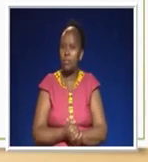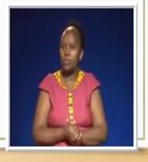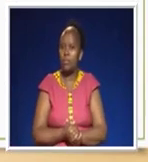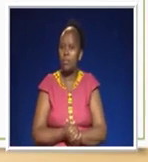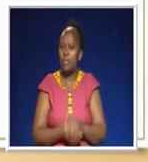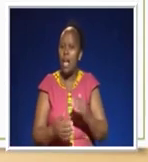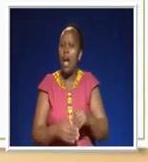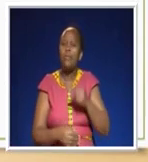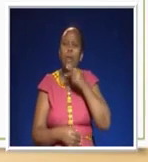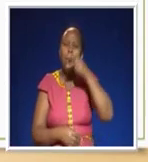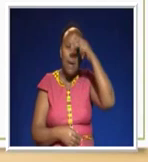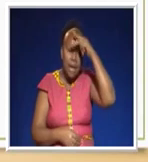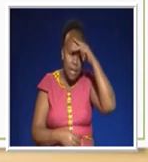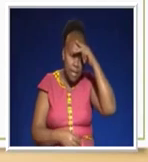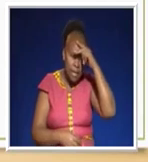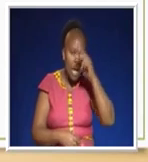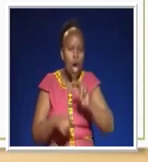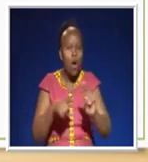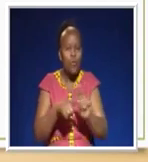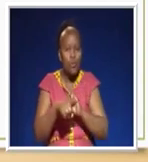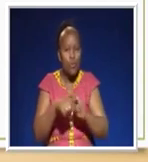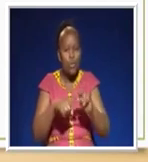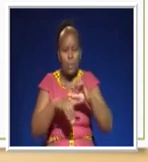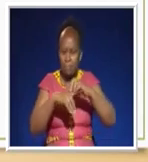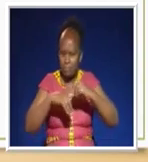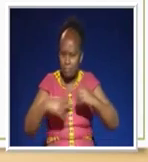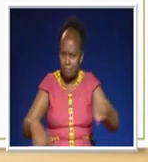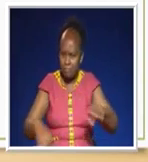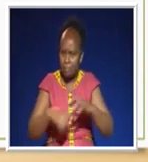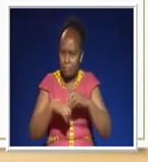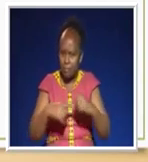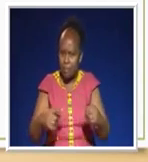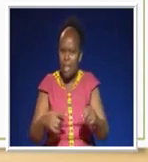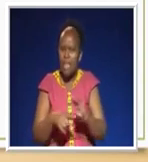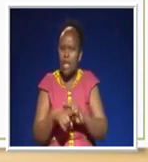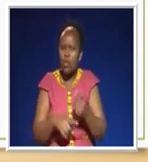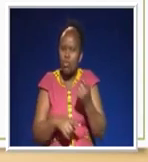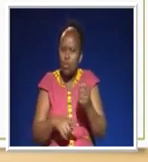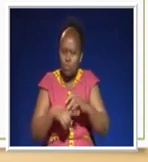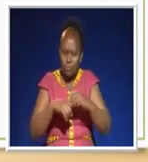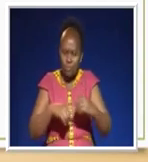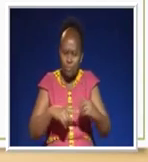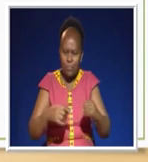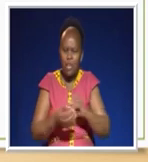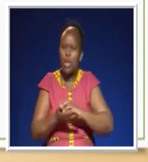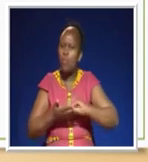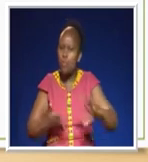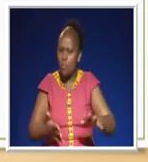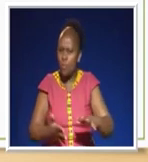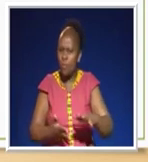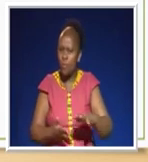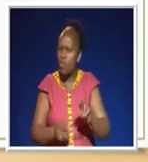After your parent has used the vegetables, there are those cuttings that they cut out. They are